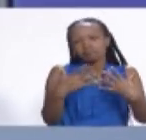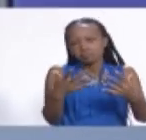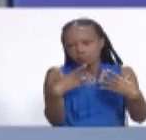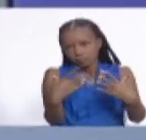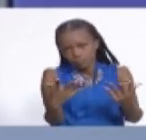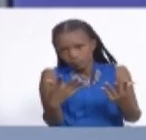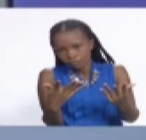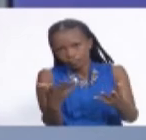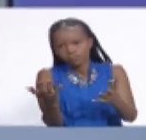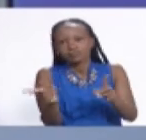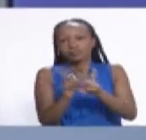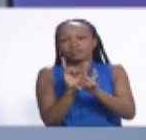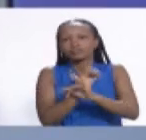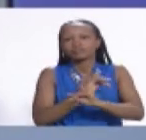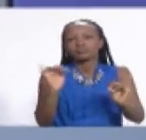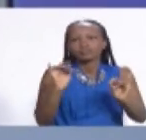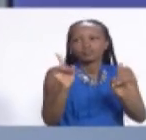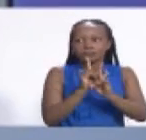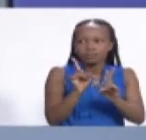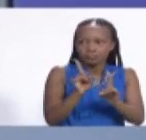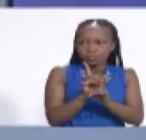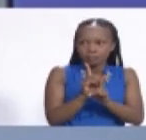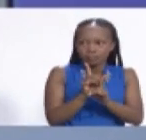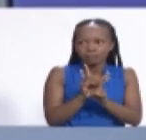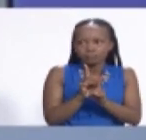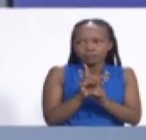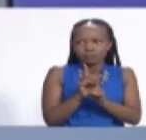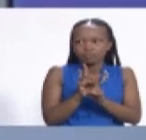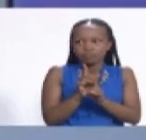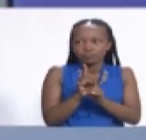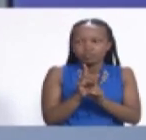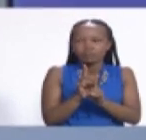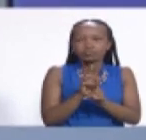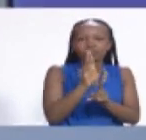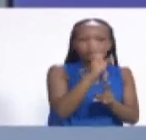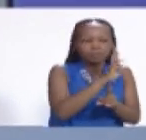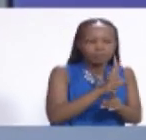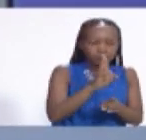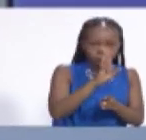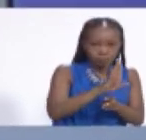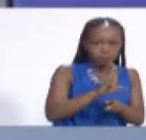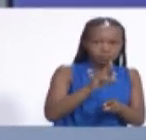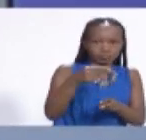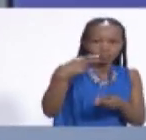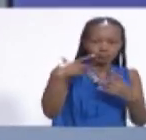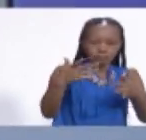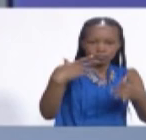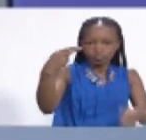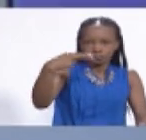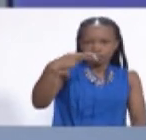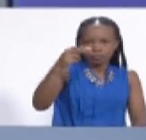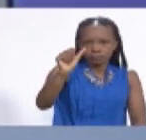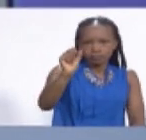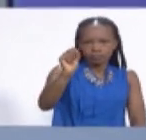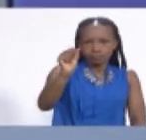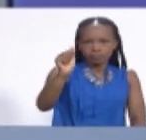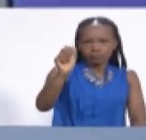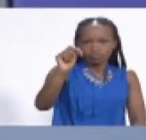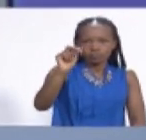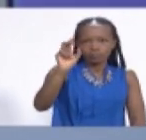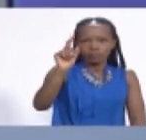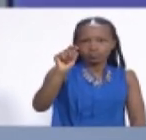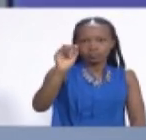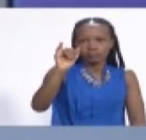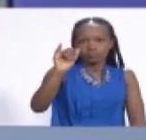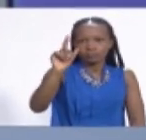washing. As well as, of course, if you cannot get soap and water, then use a hand sanitizer. And as well as, be sure